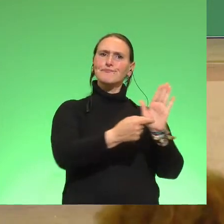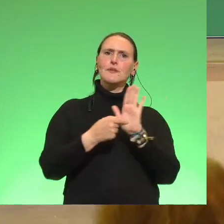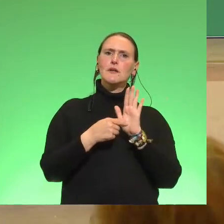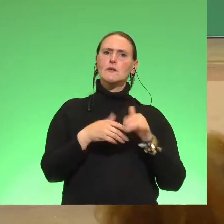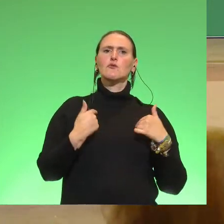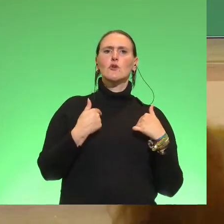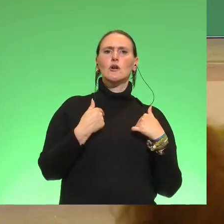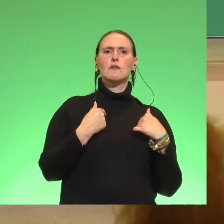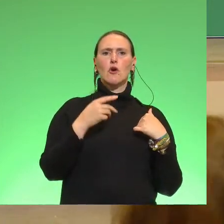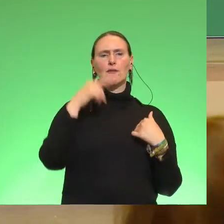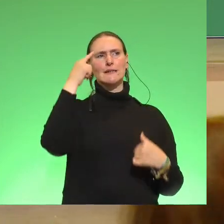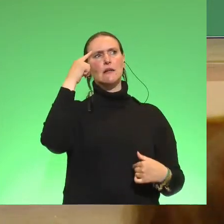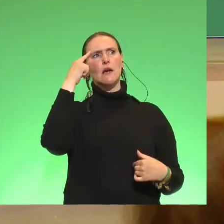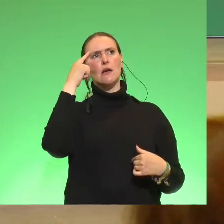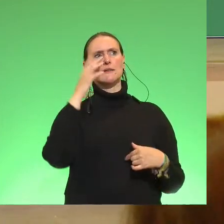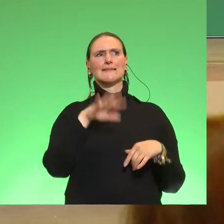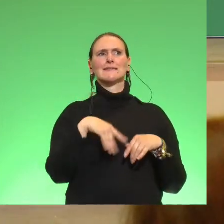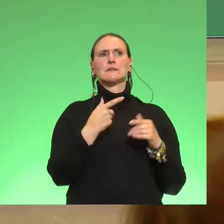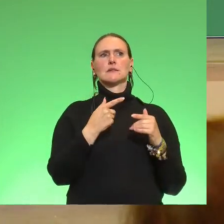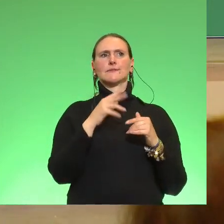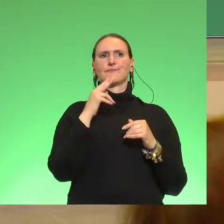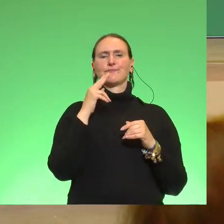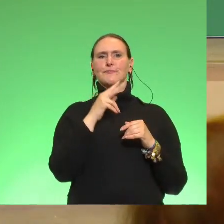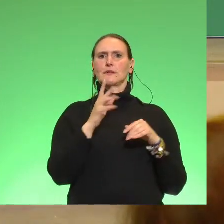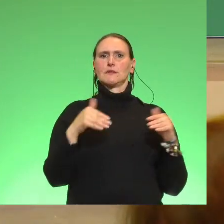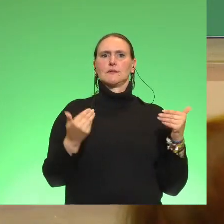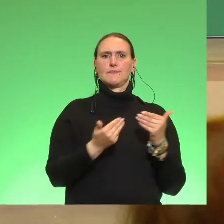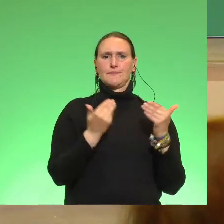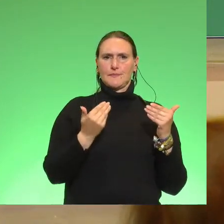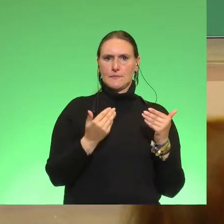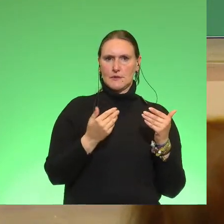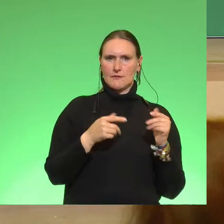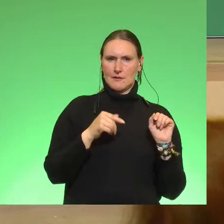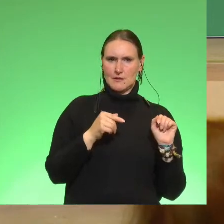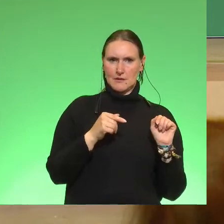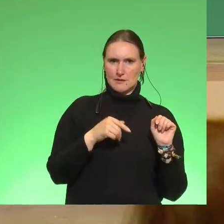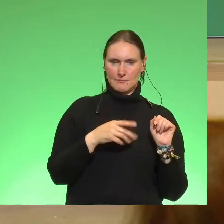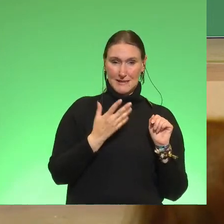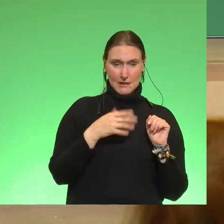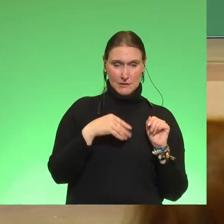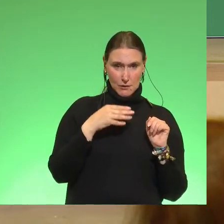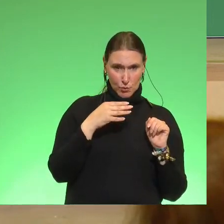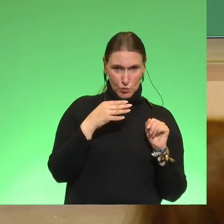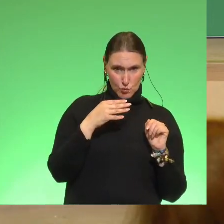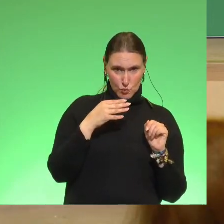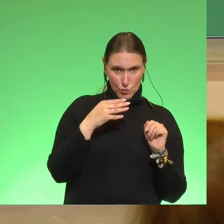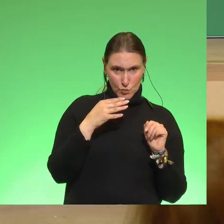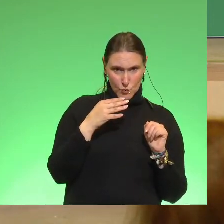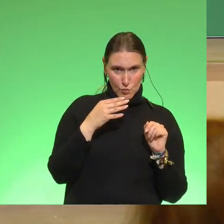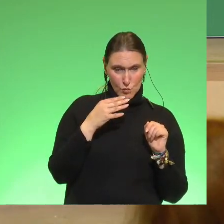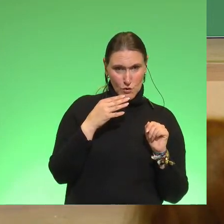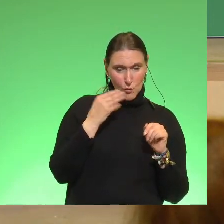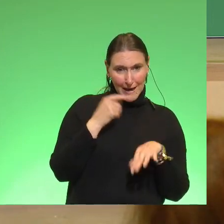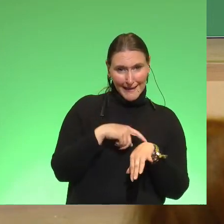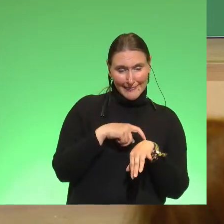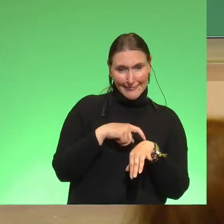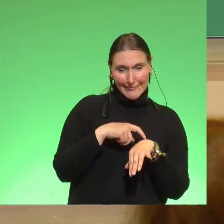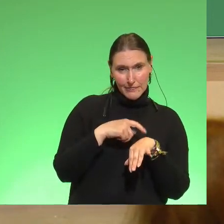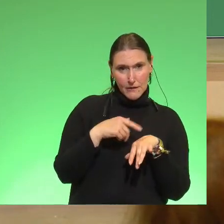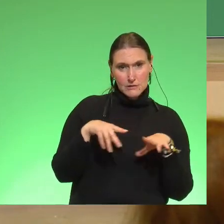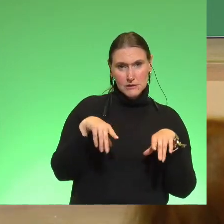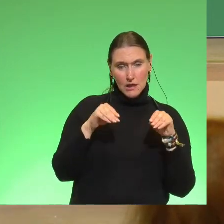it is considered a paradox. But what when you start not consider it a paradox? What when you start to consider it as